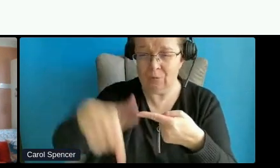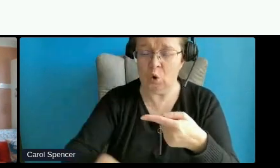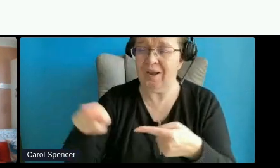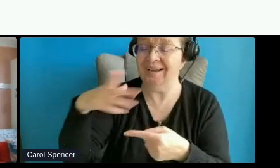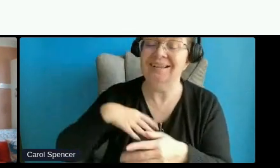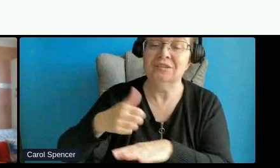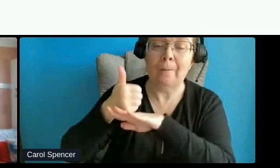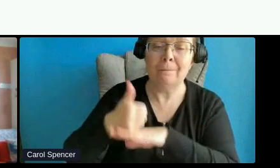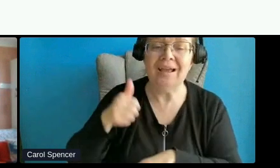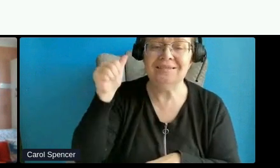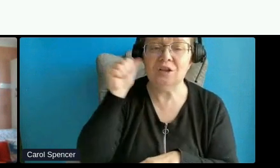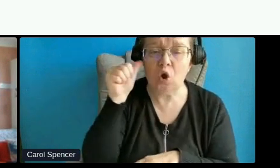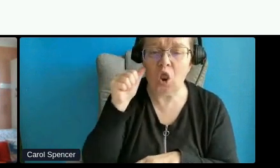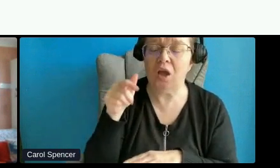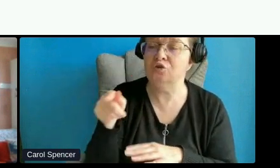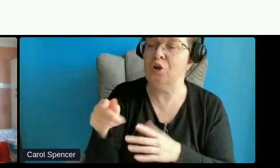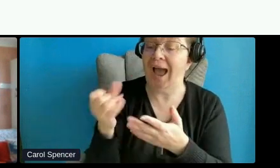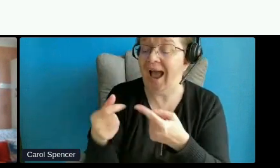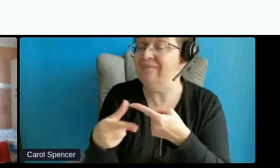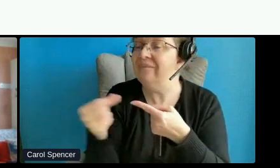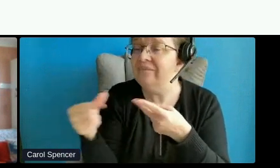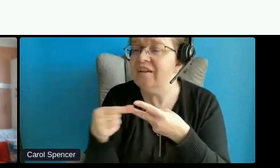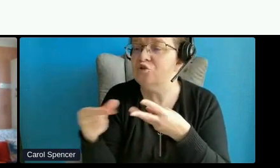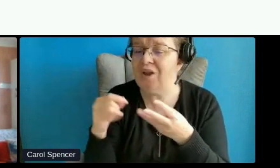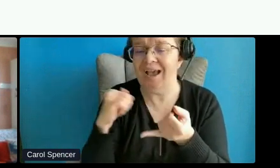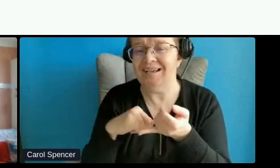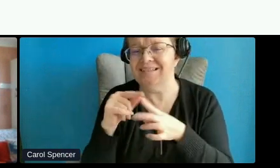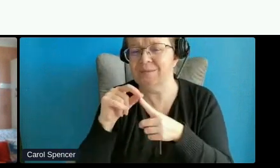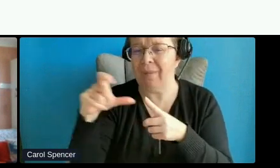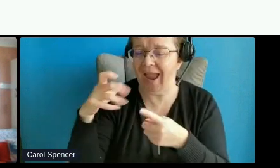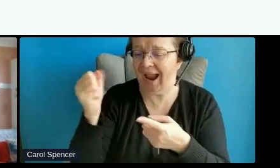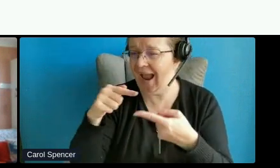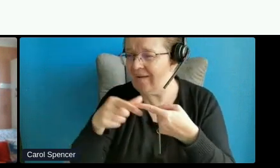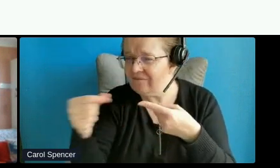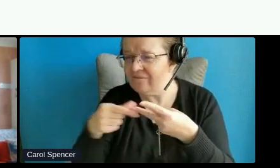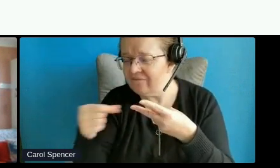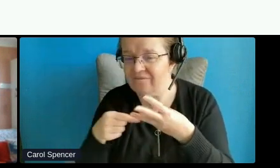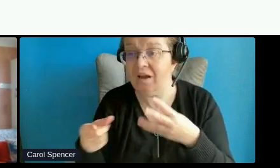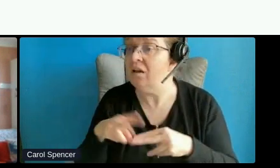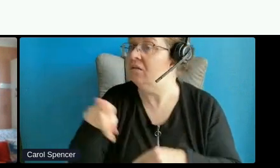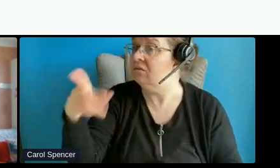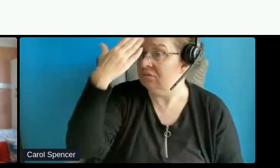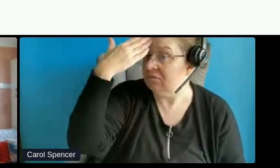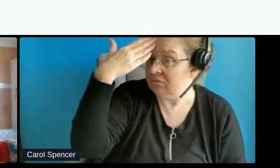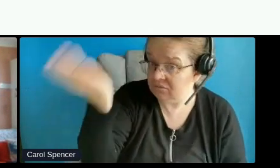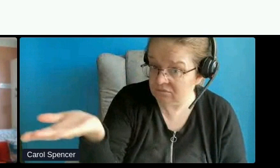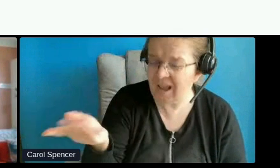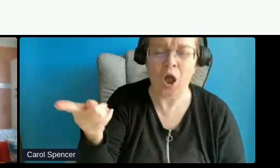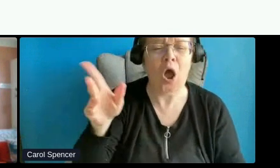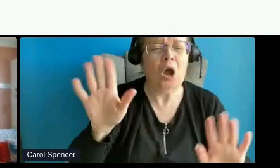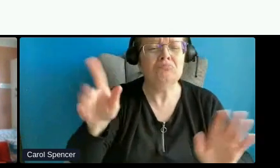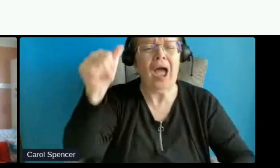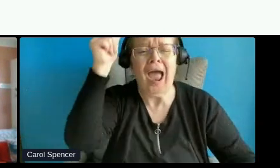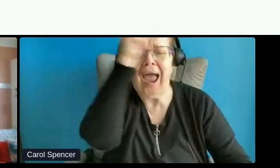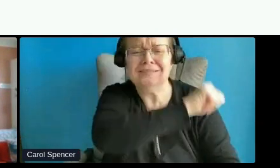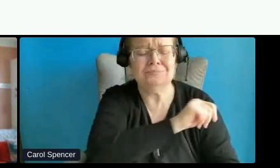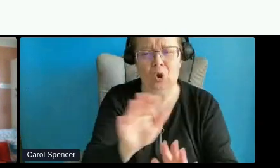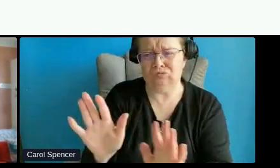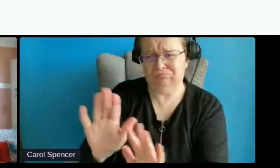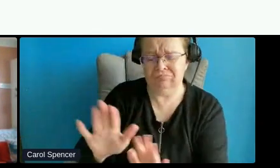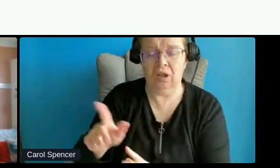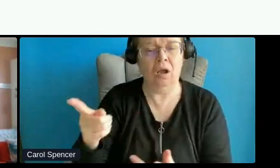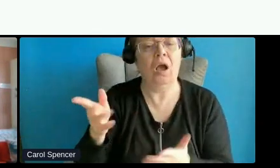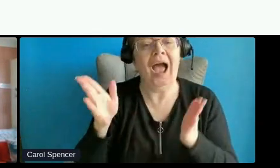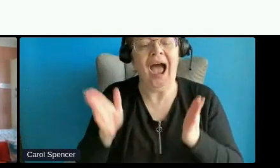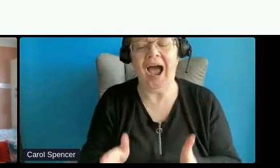knowledge of what features and specifications they have. And if they're not aware of that, they don't have to be an expert on everything, but they have to know